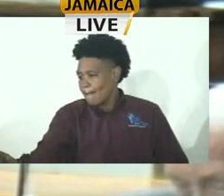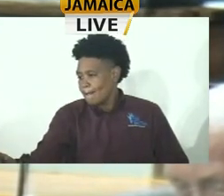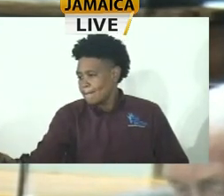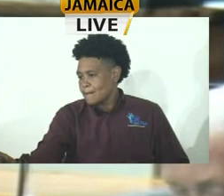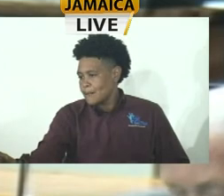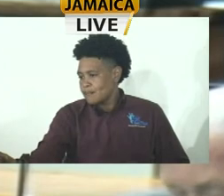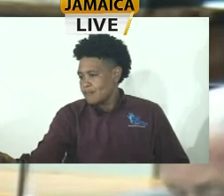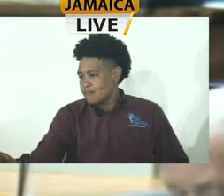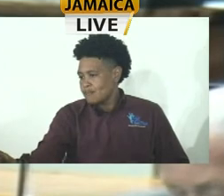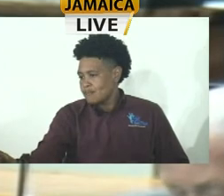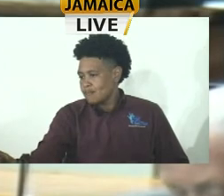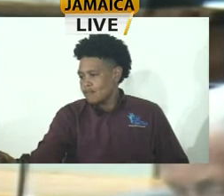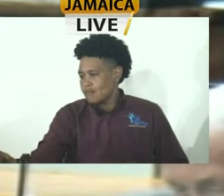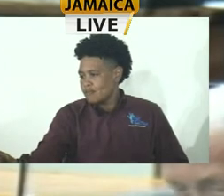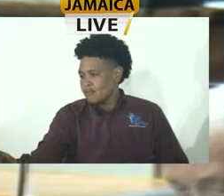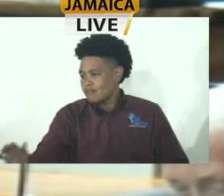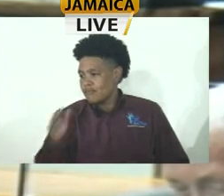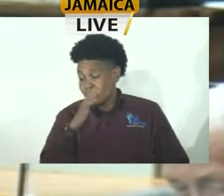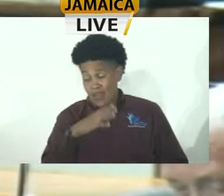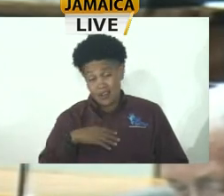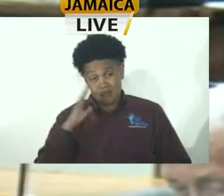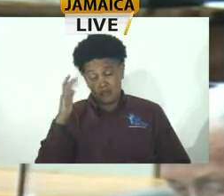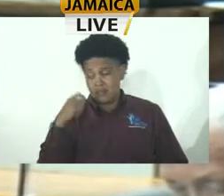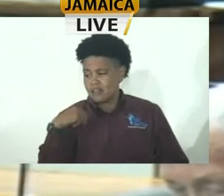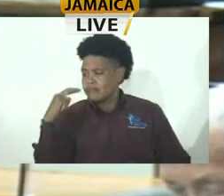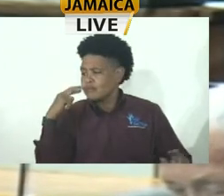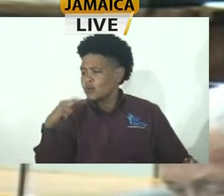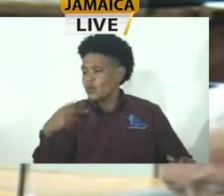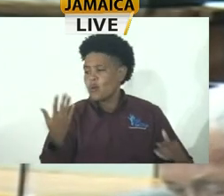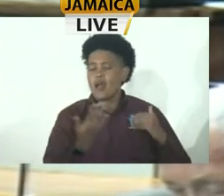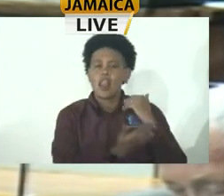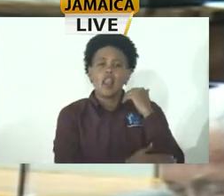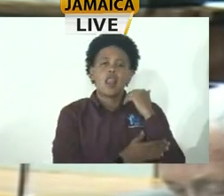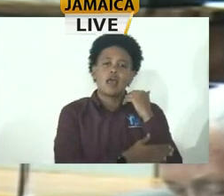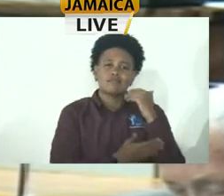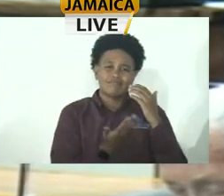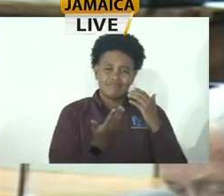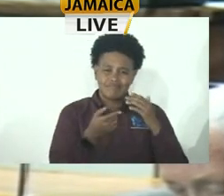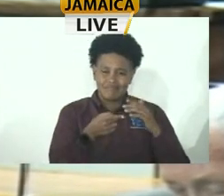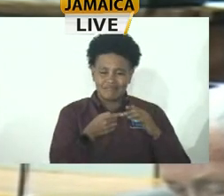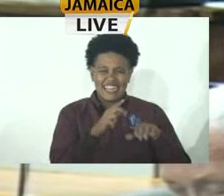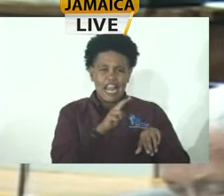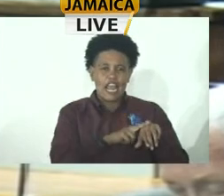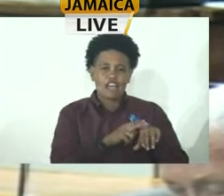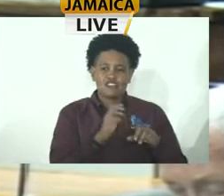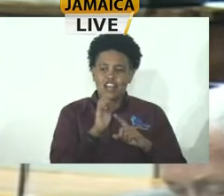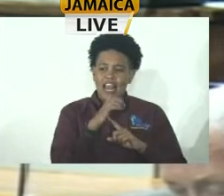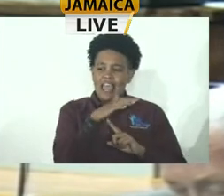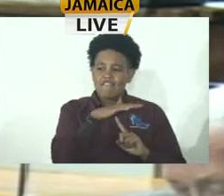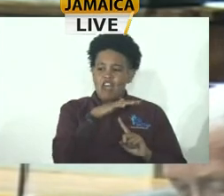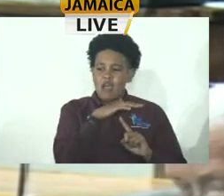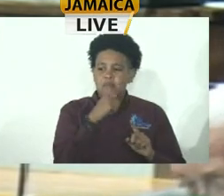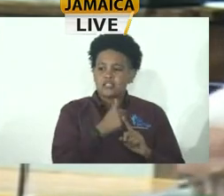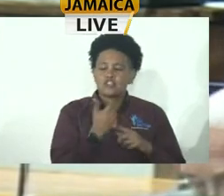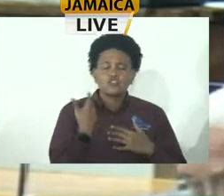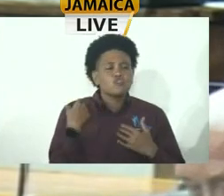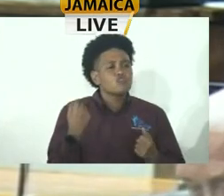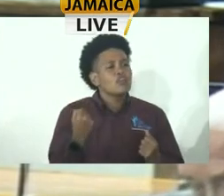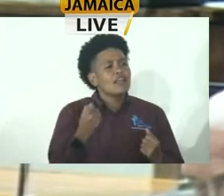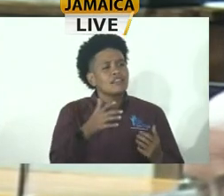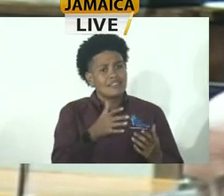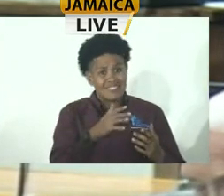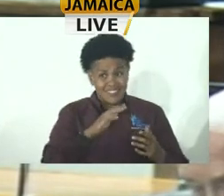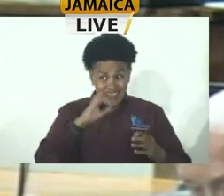madam speaker i moved to the natural environment strengthening climate resilience and our environmental